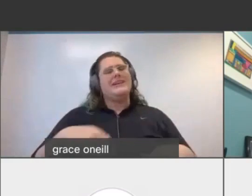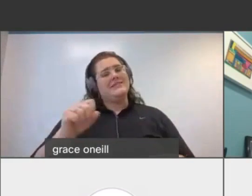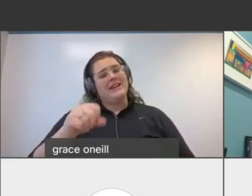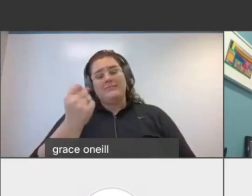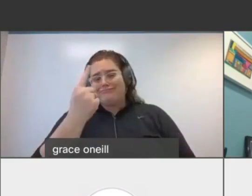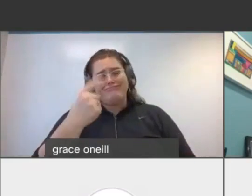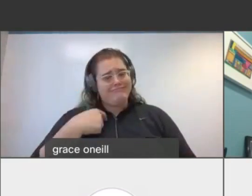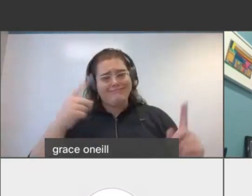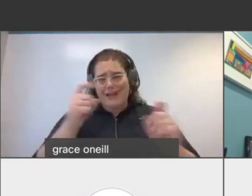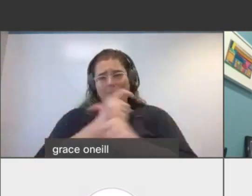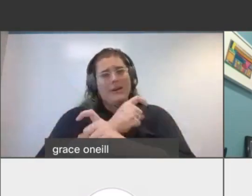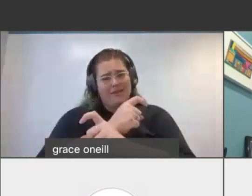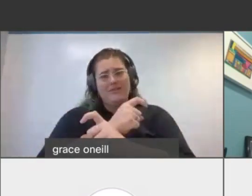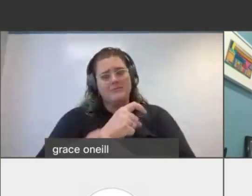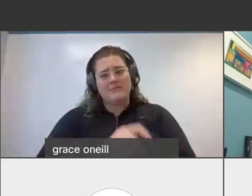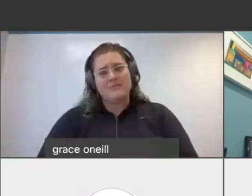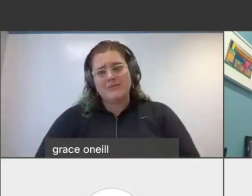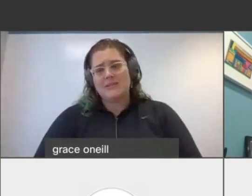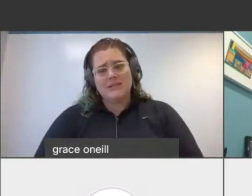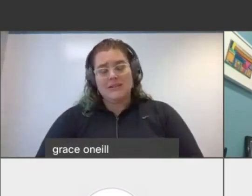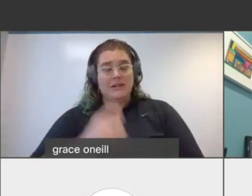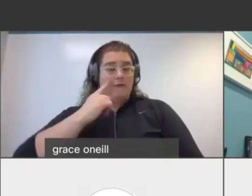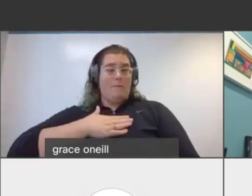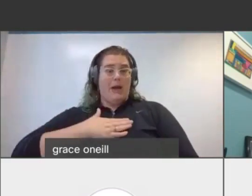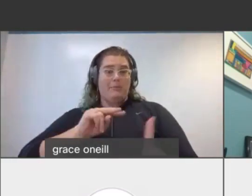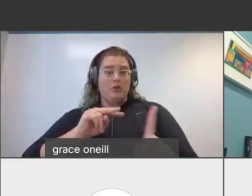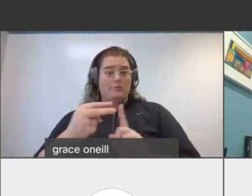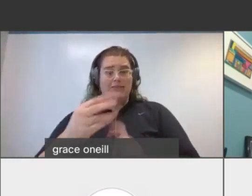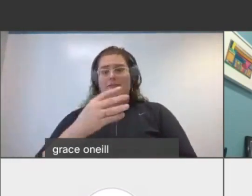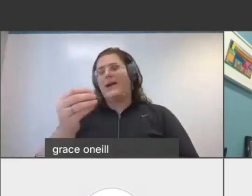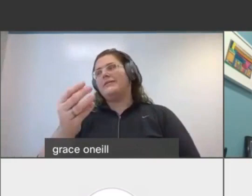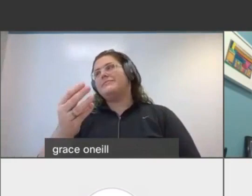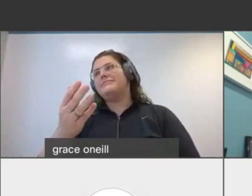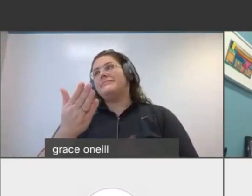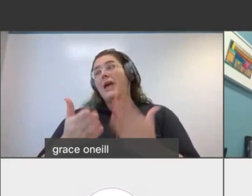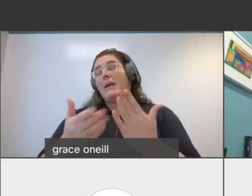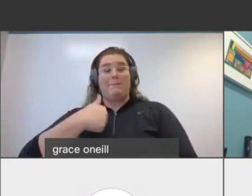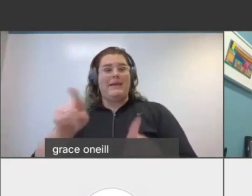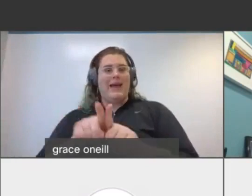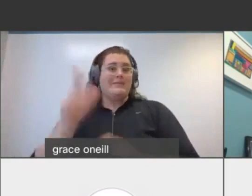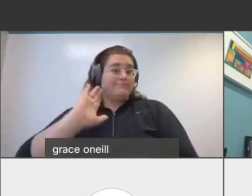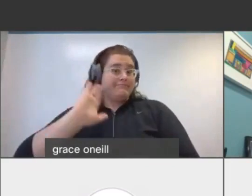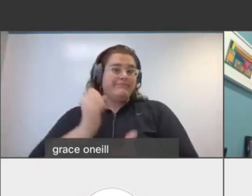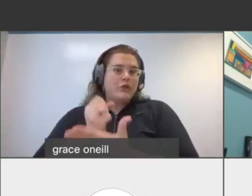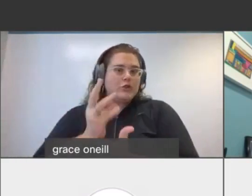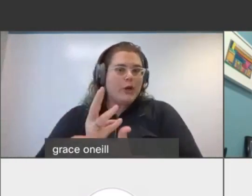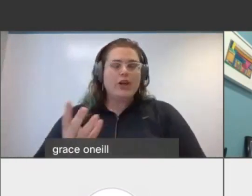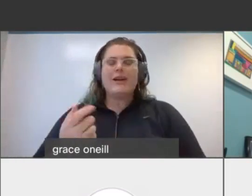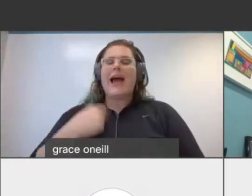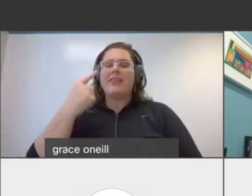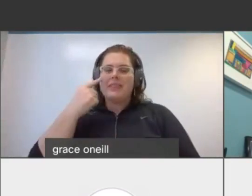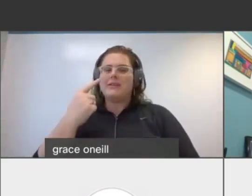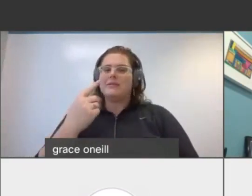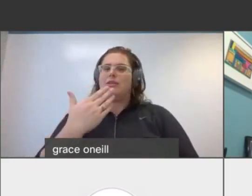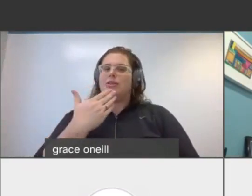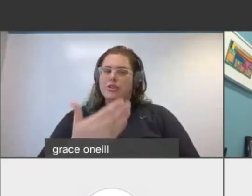honestly, I don't know, from my perspective, and this is maybe me as a social worker, I think it's a very good opening for